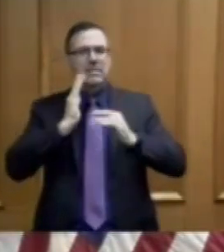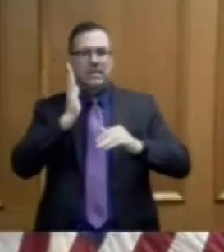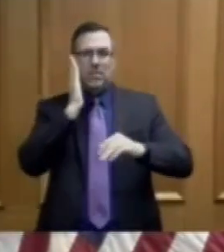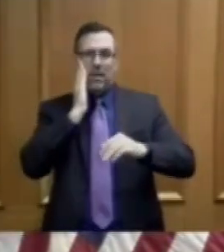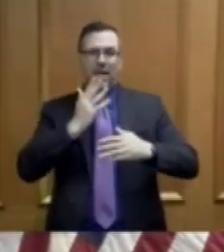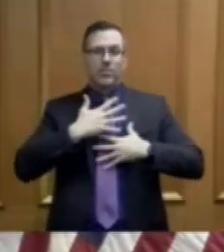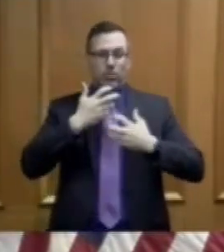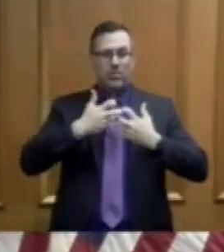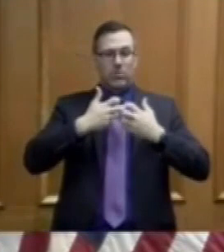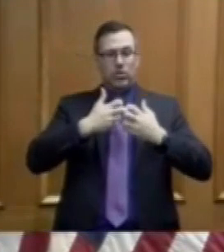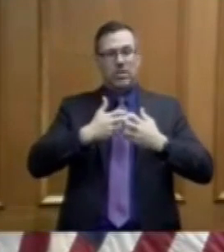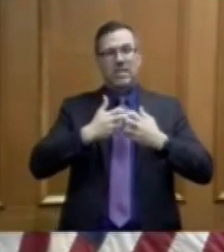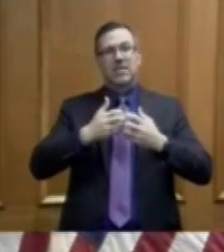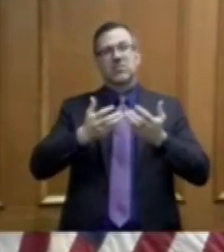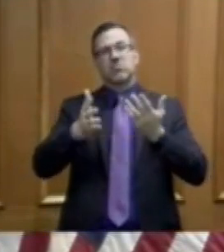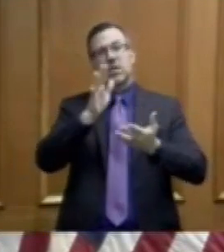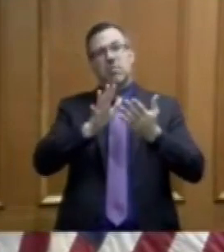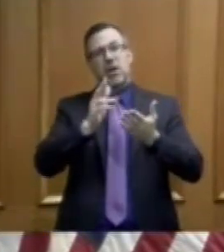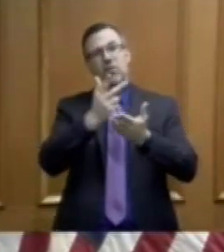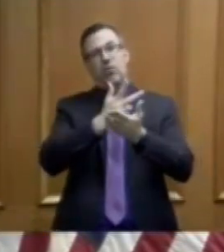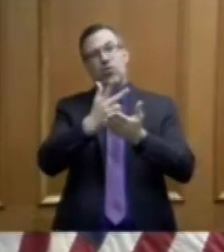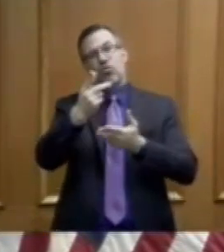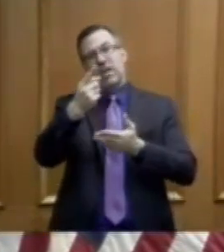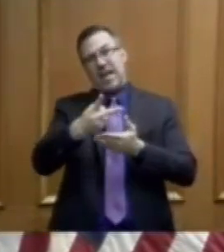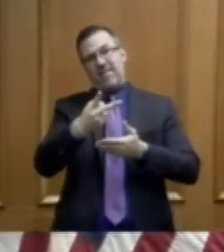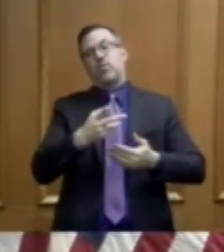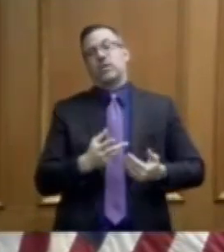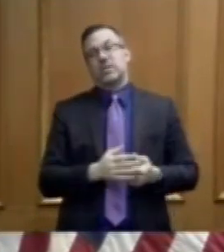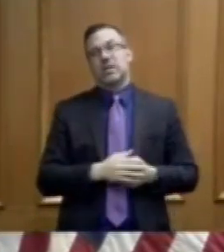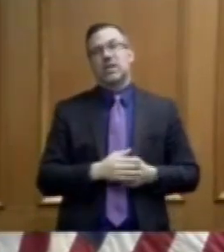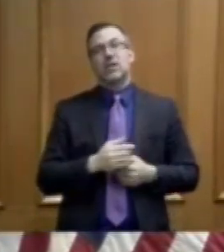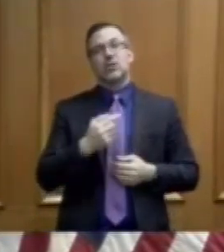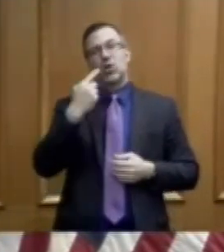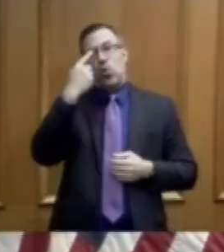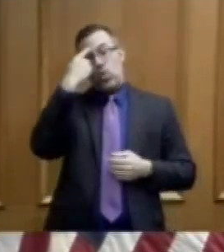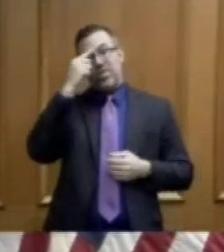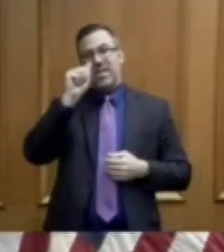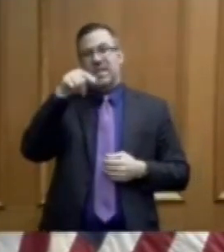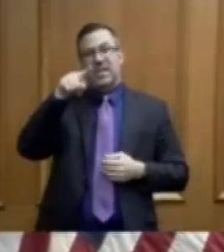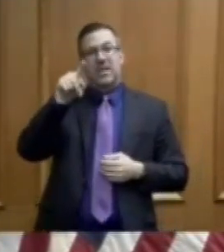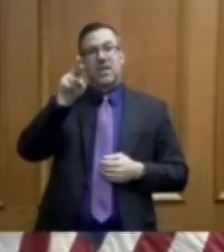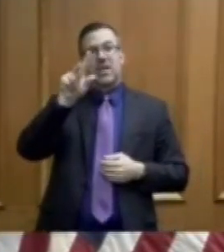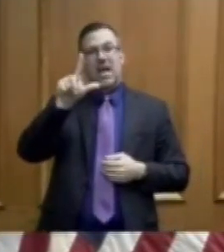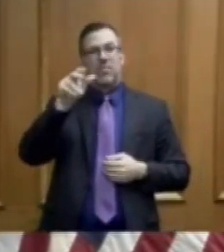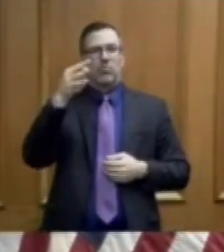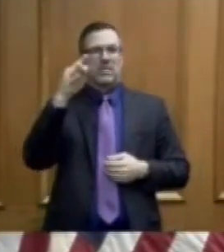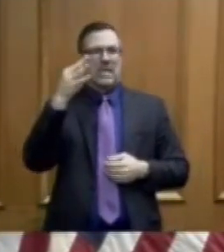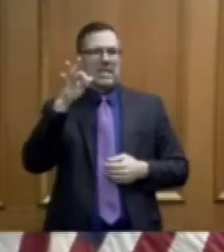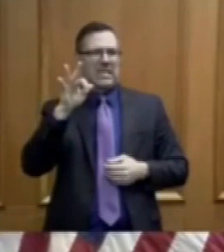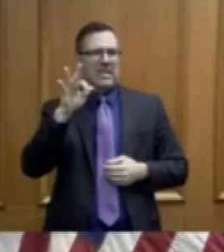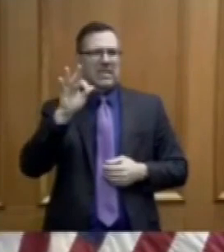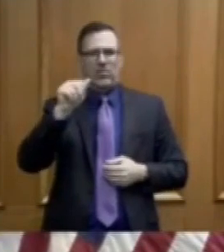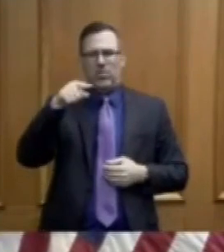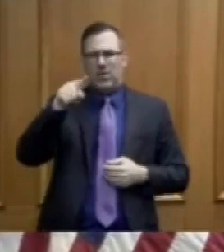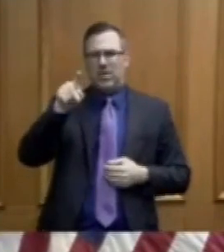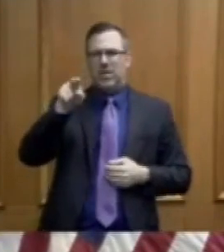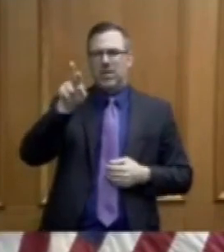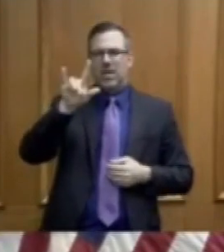in about 3.5 weeks. So we actually have a date of April 19th, I believe, or April 20th for the